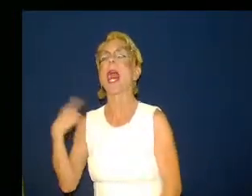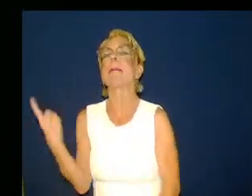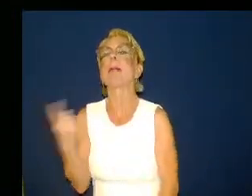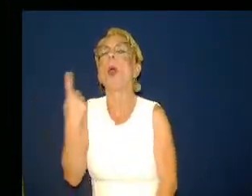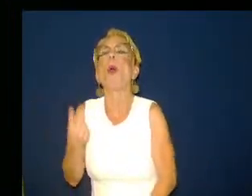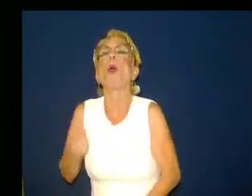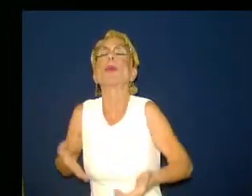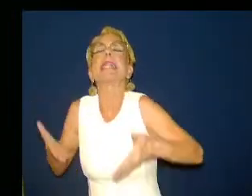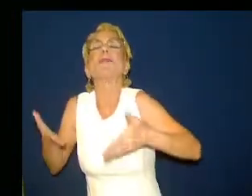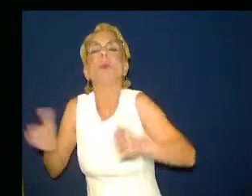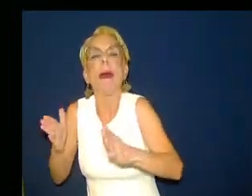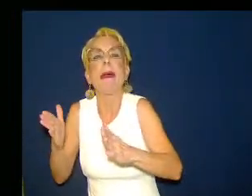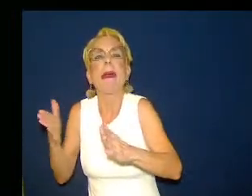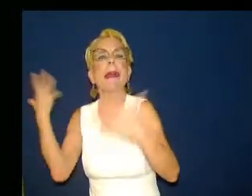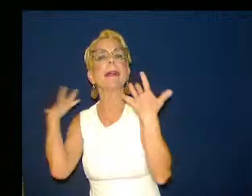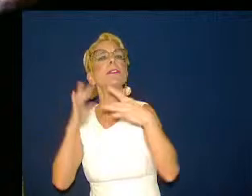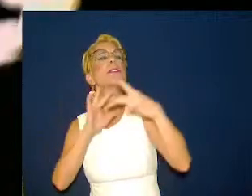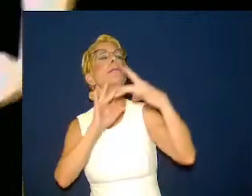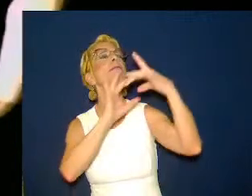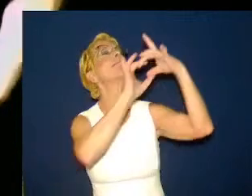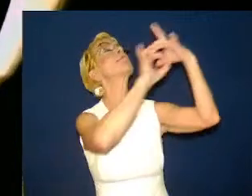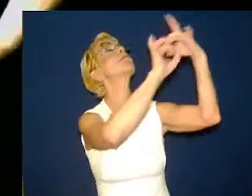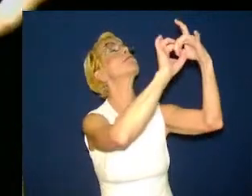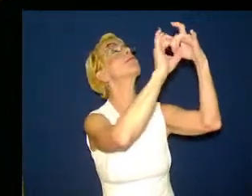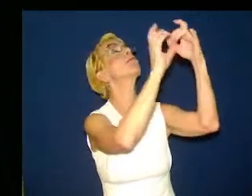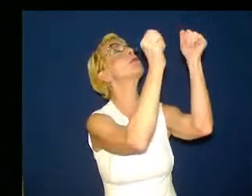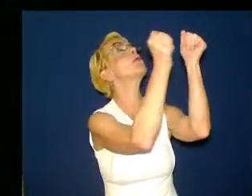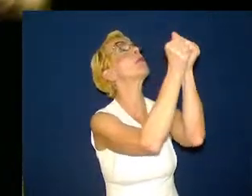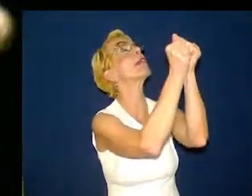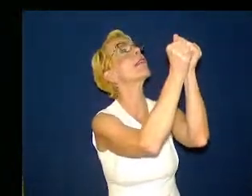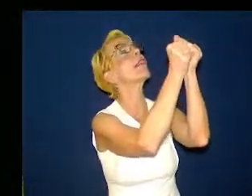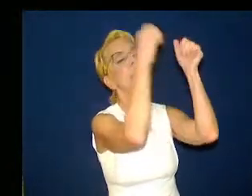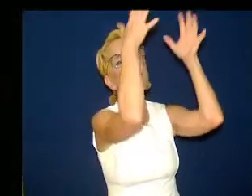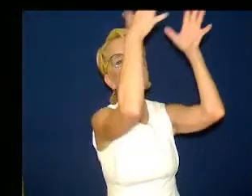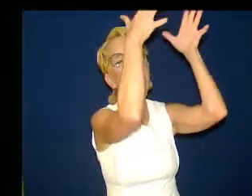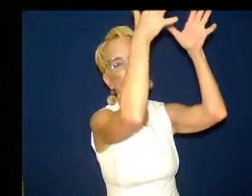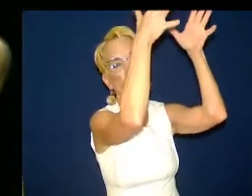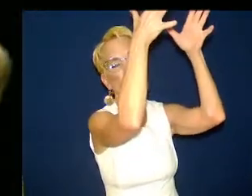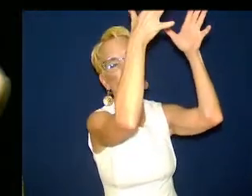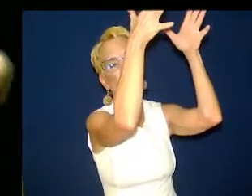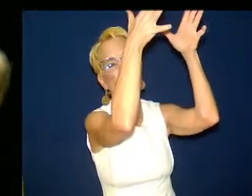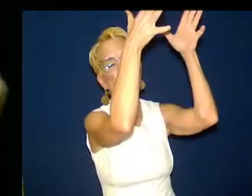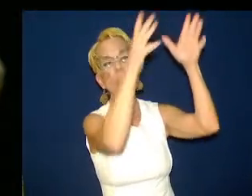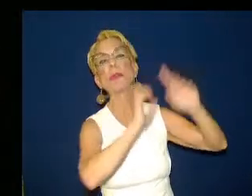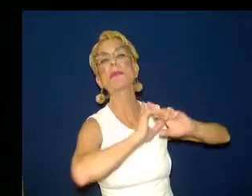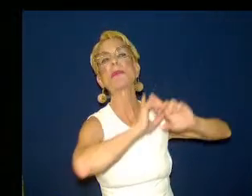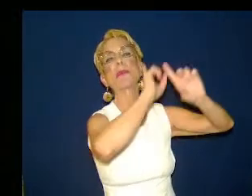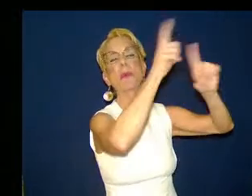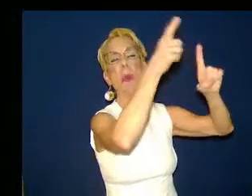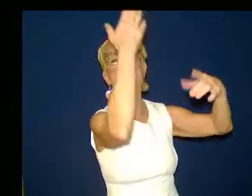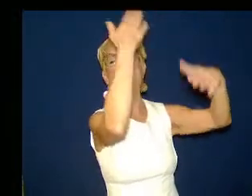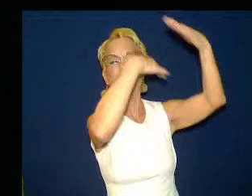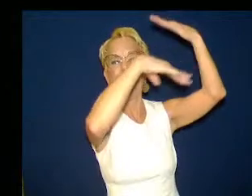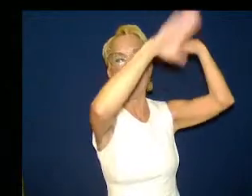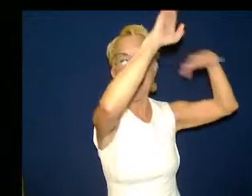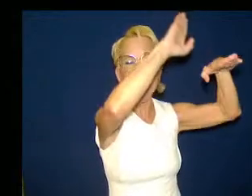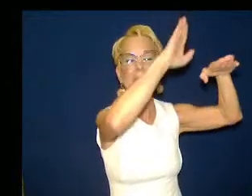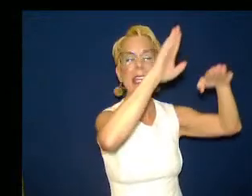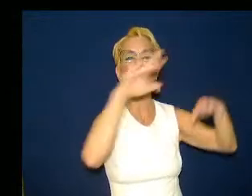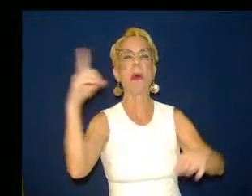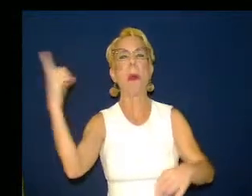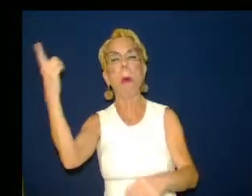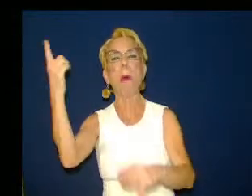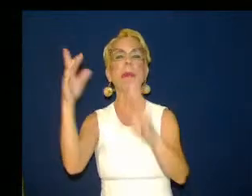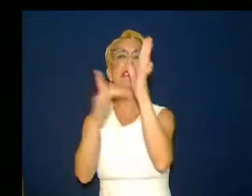that kingdom of God, that New Jerusalem, except through me. So that's why, church, we need to place him as the